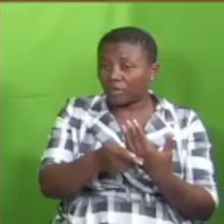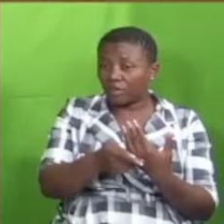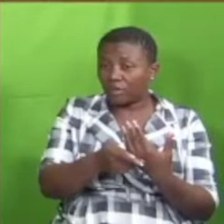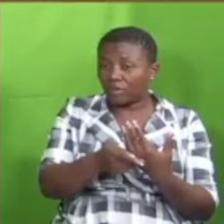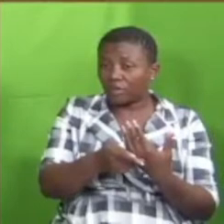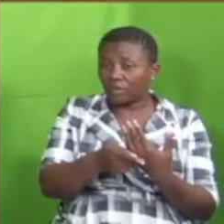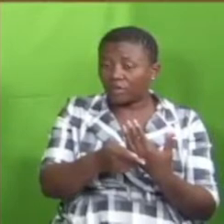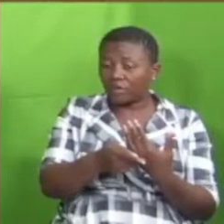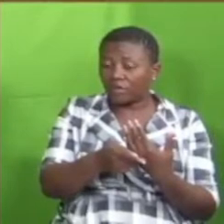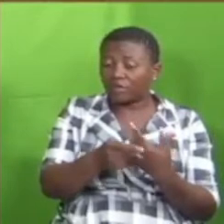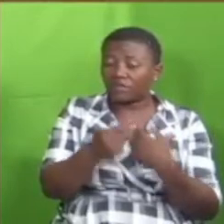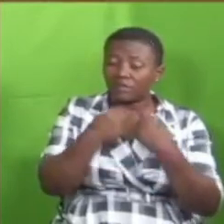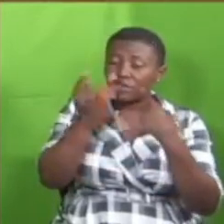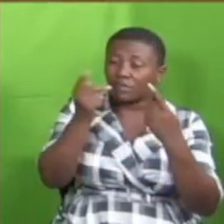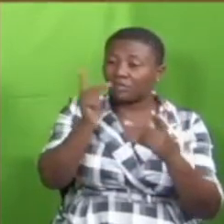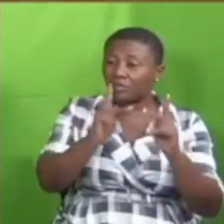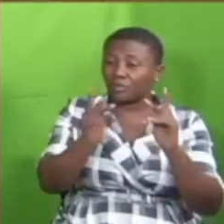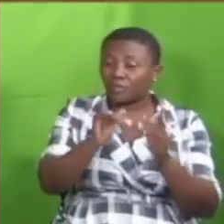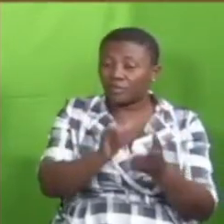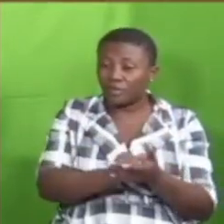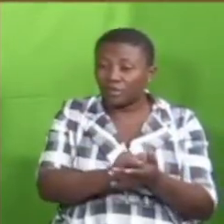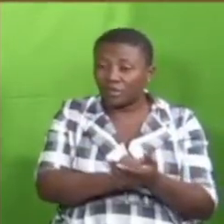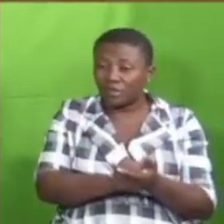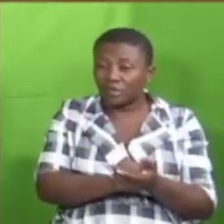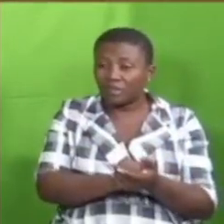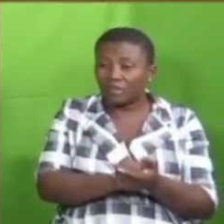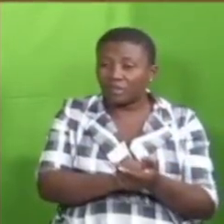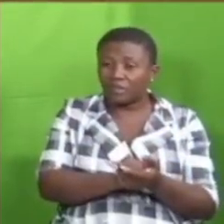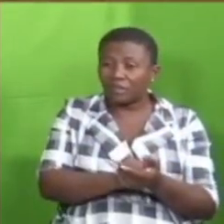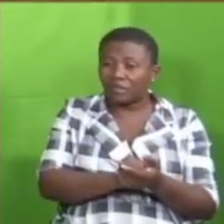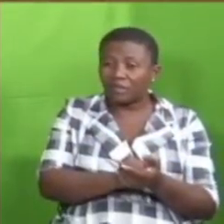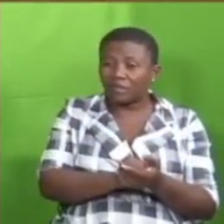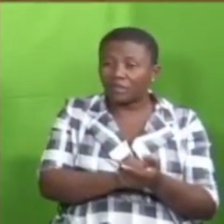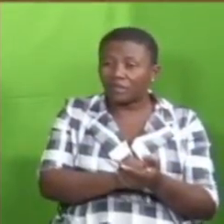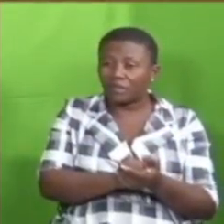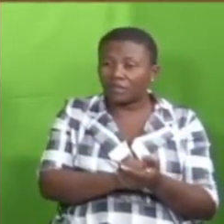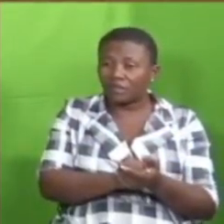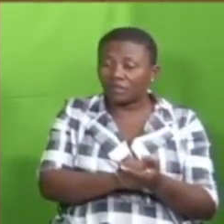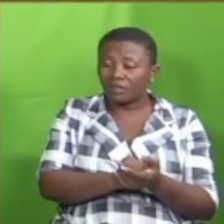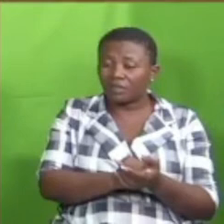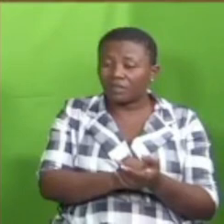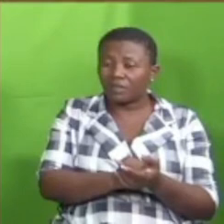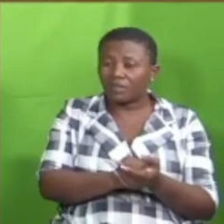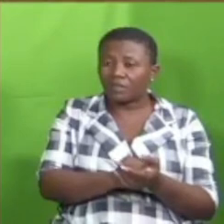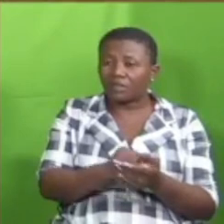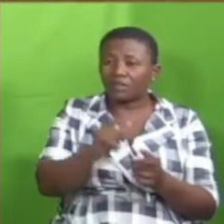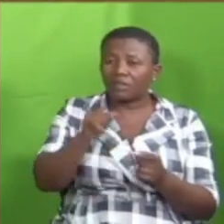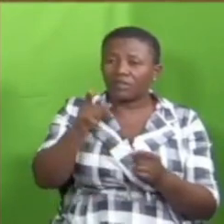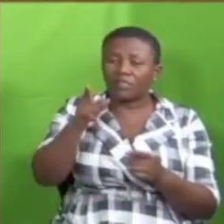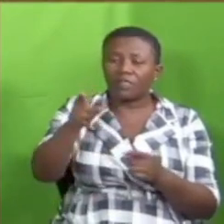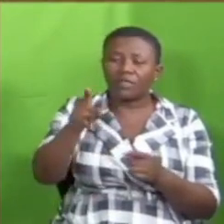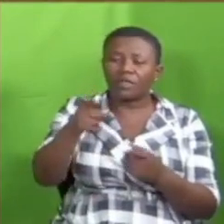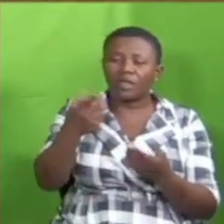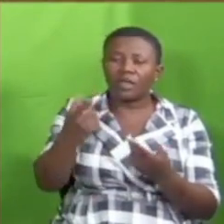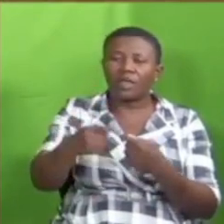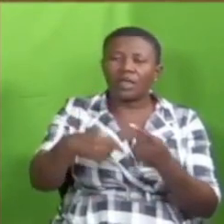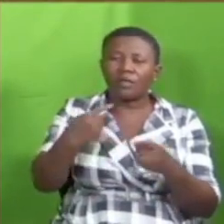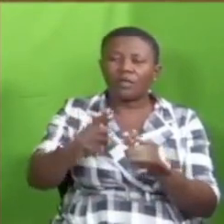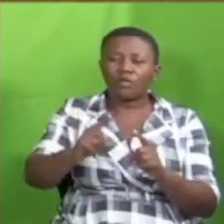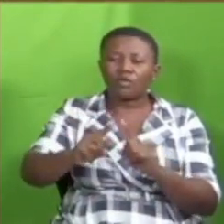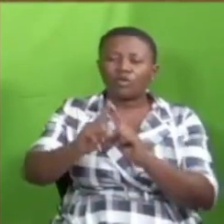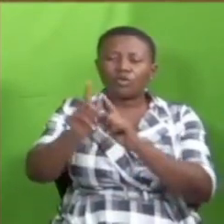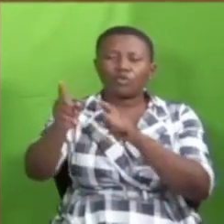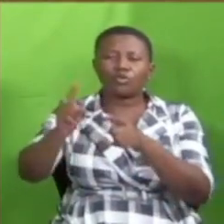the people that he is going over for a higher service and that was not going to contest